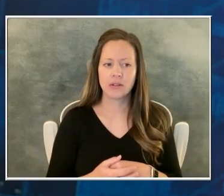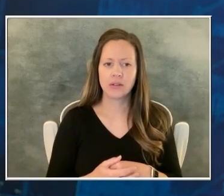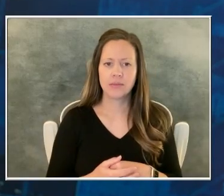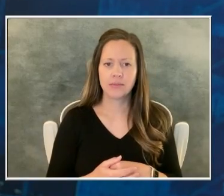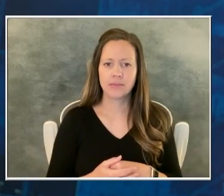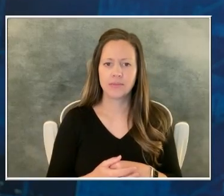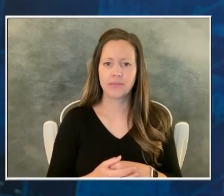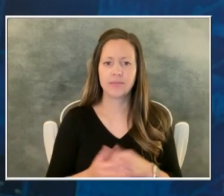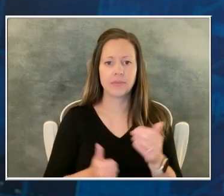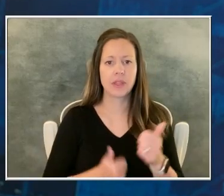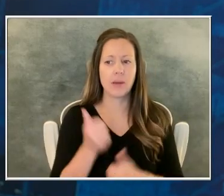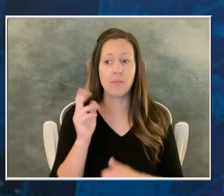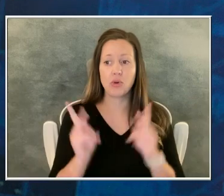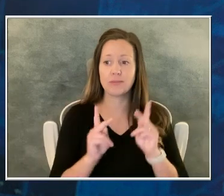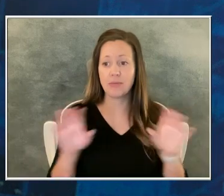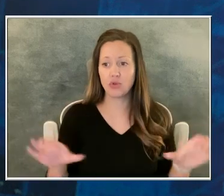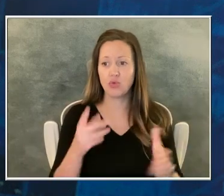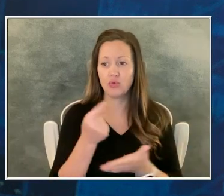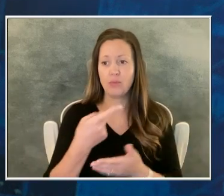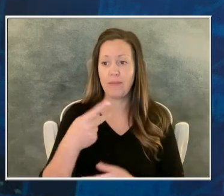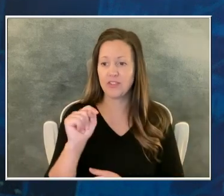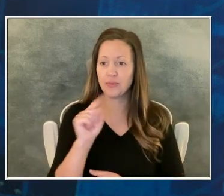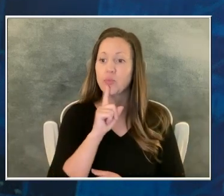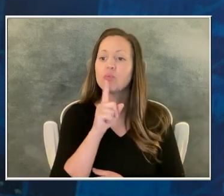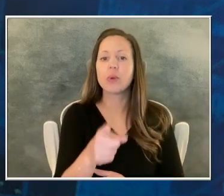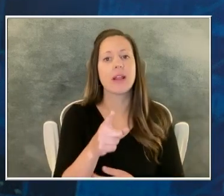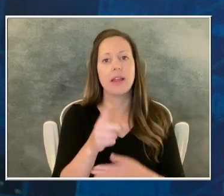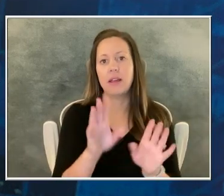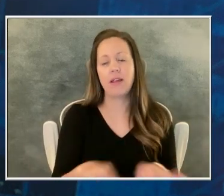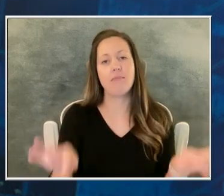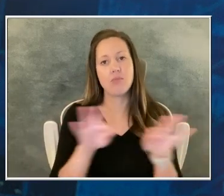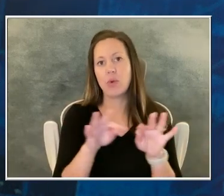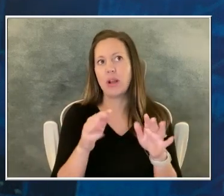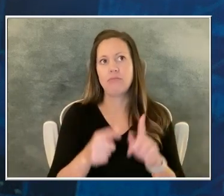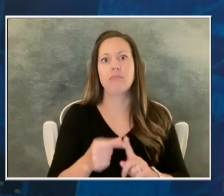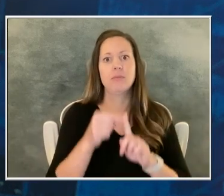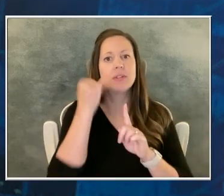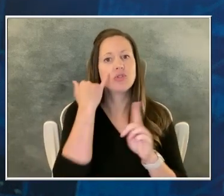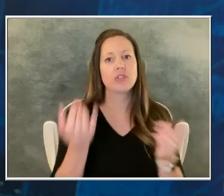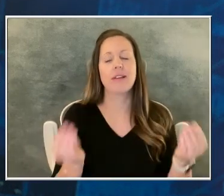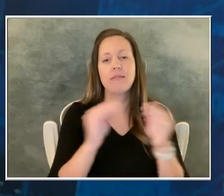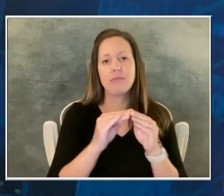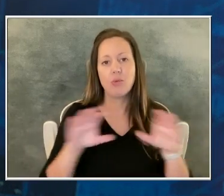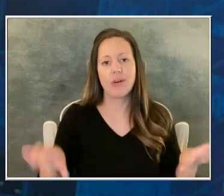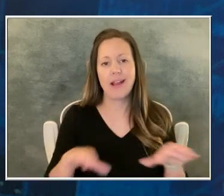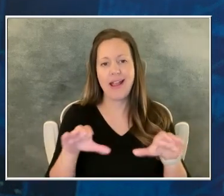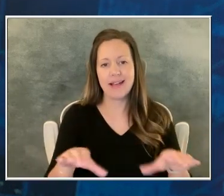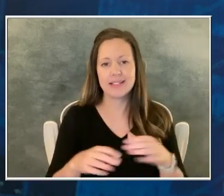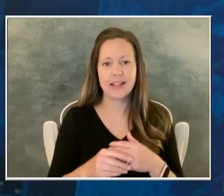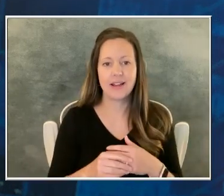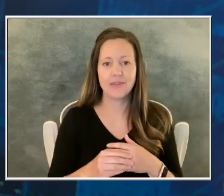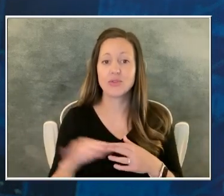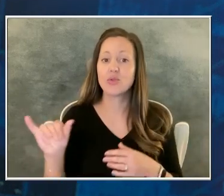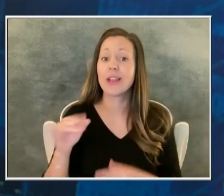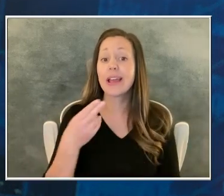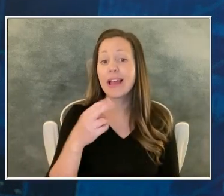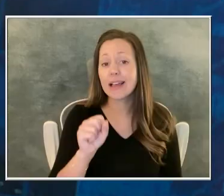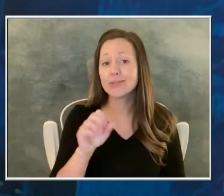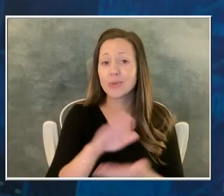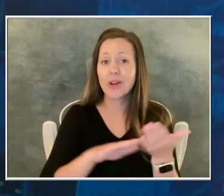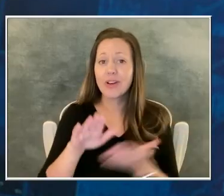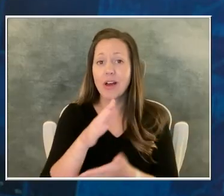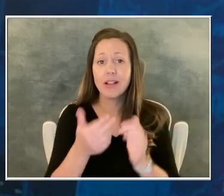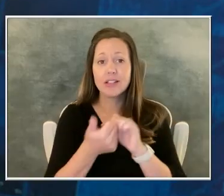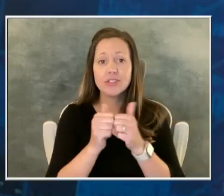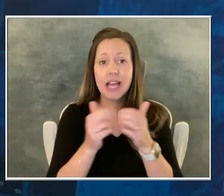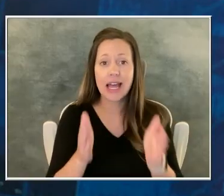physical therapy is very important, especially the more active people are. So a lot of times I'll do, let's say, high school, college athletes